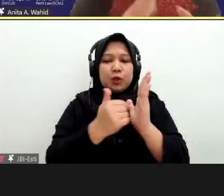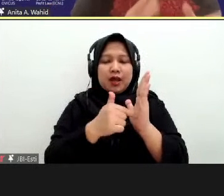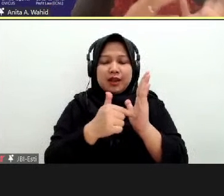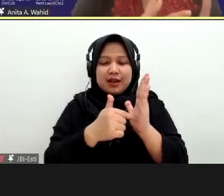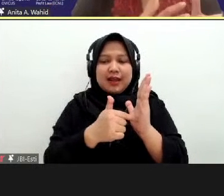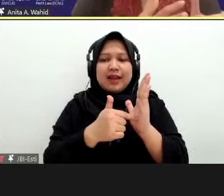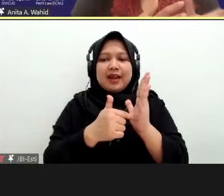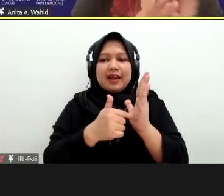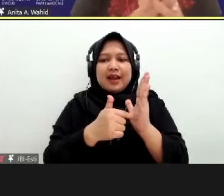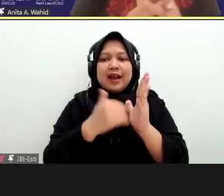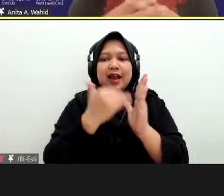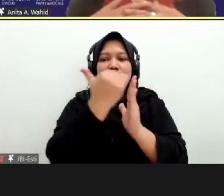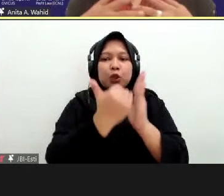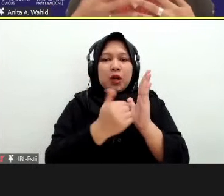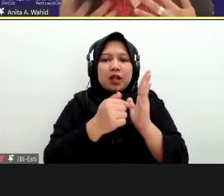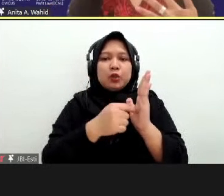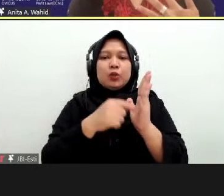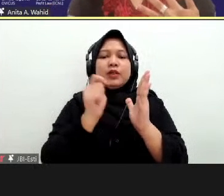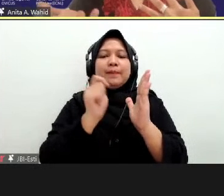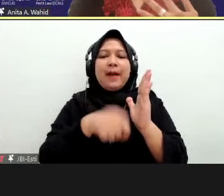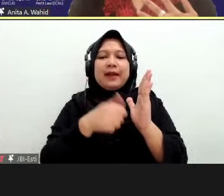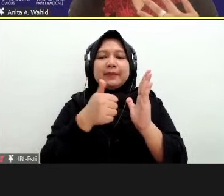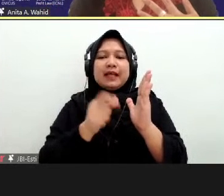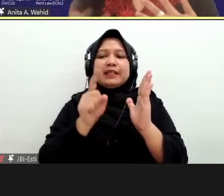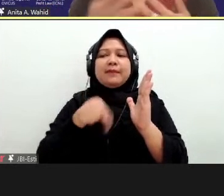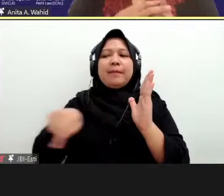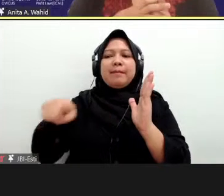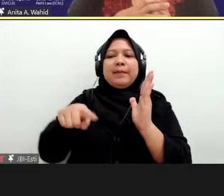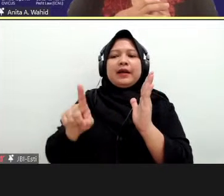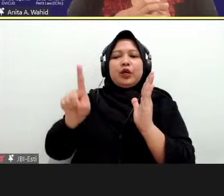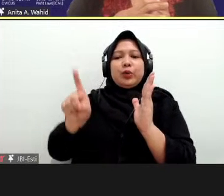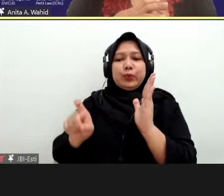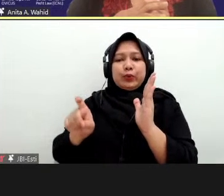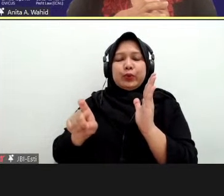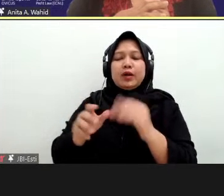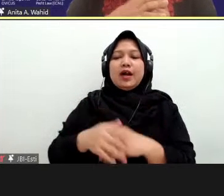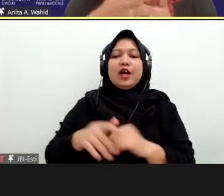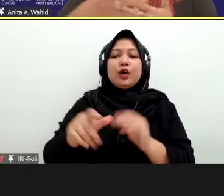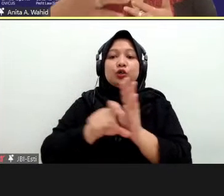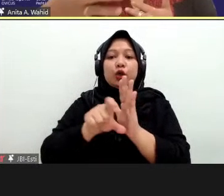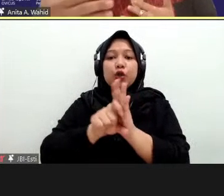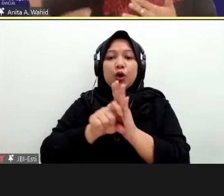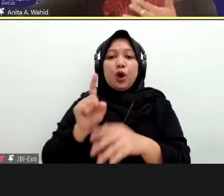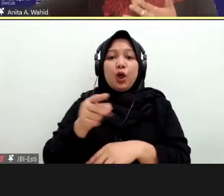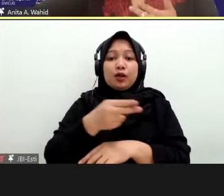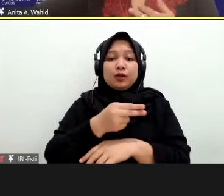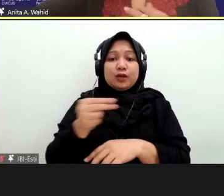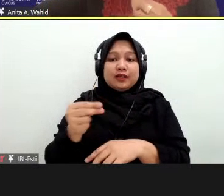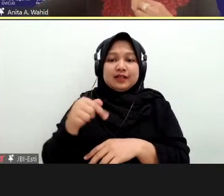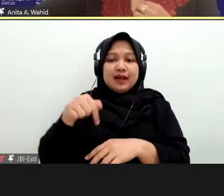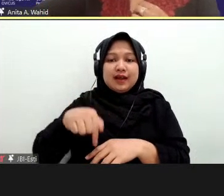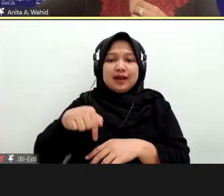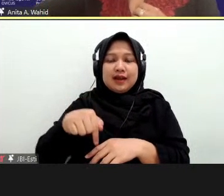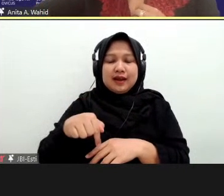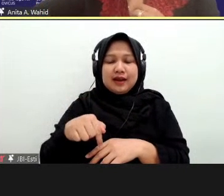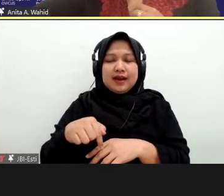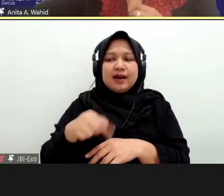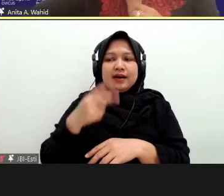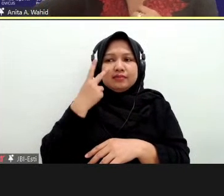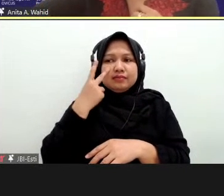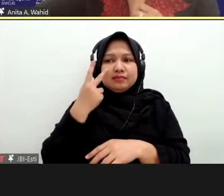use to misuse the policy and legalization or regulation to their interest. What we can see in Indonesia,